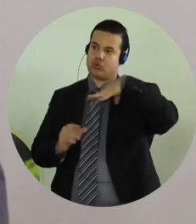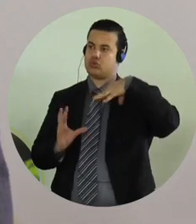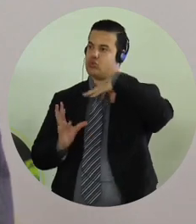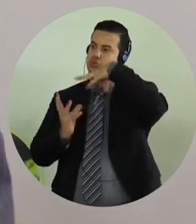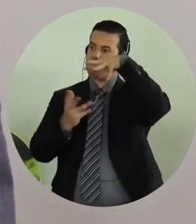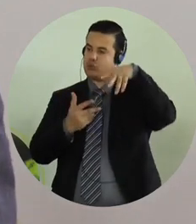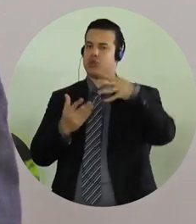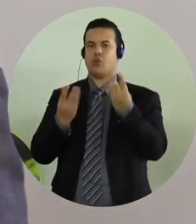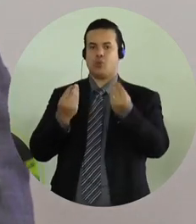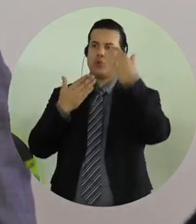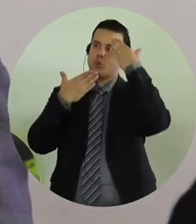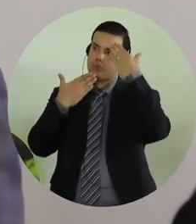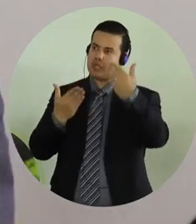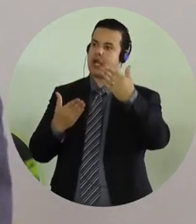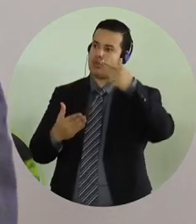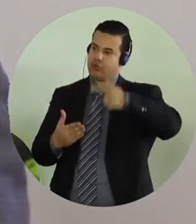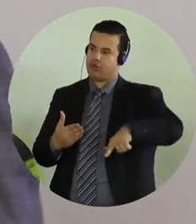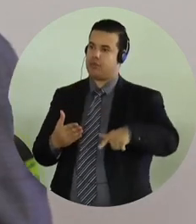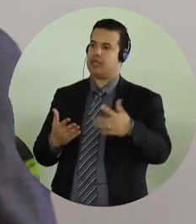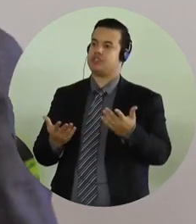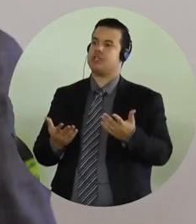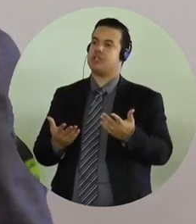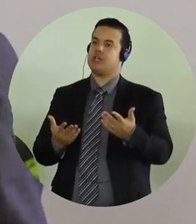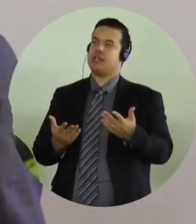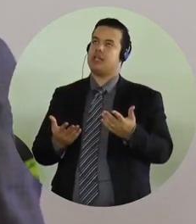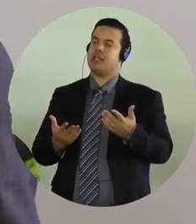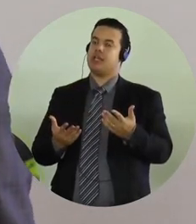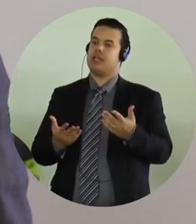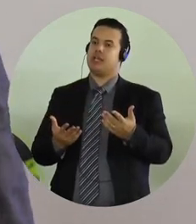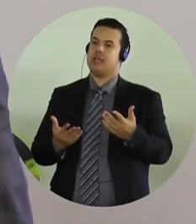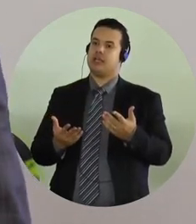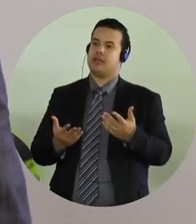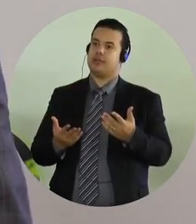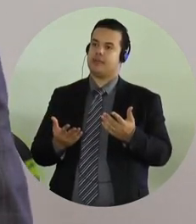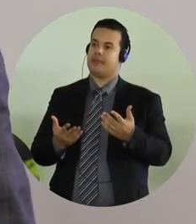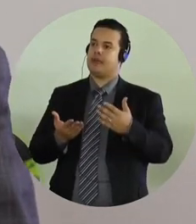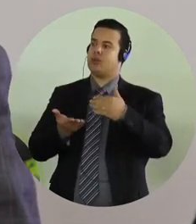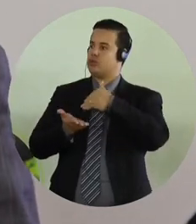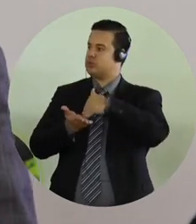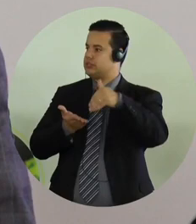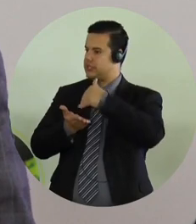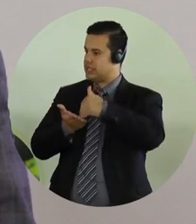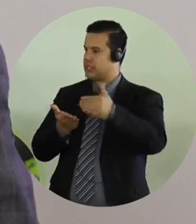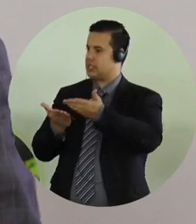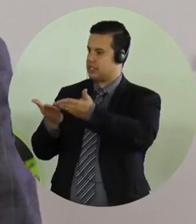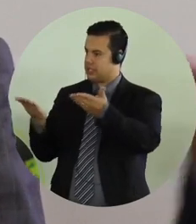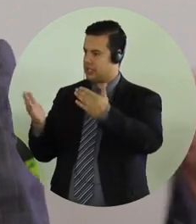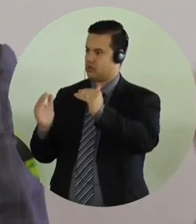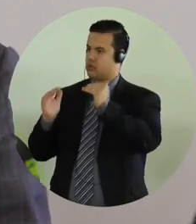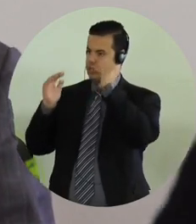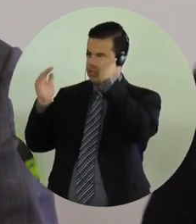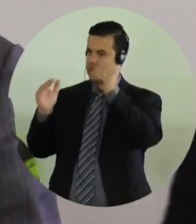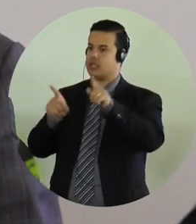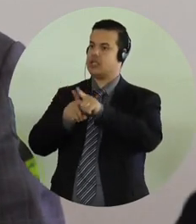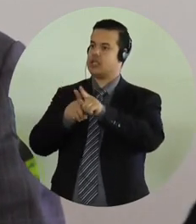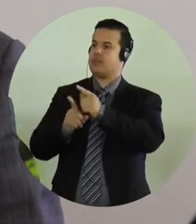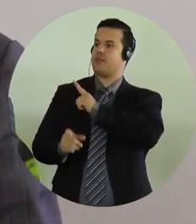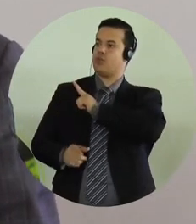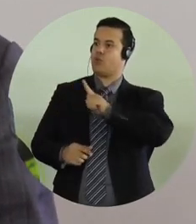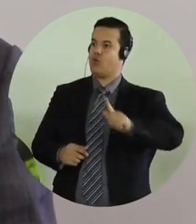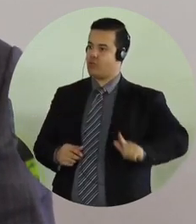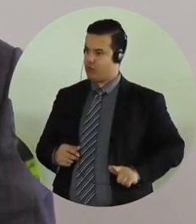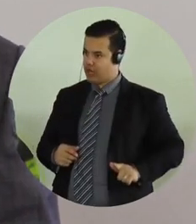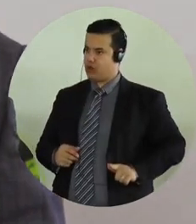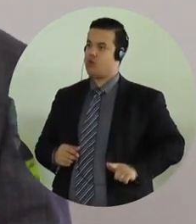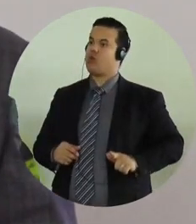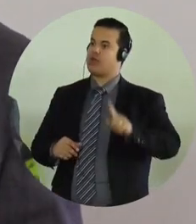again to the arrangers, to the secretariat, to the hosts, and to the government for sponsoring this event. It is my honor and my privilege to be here.